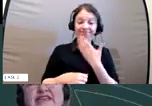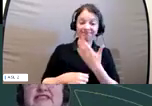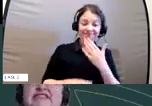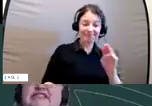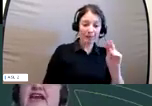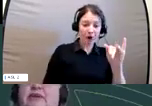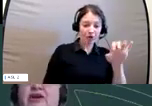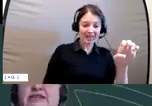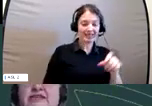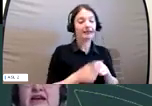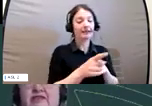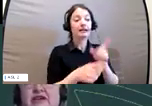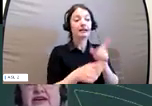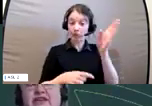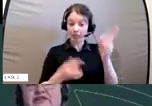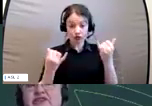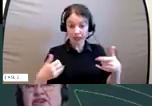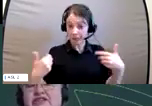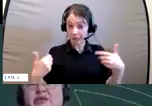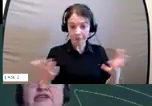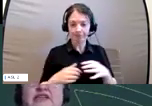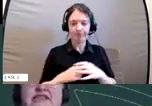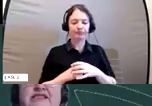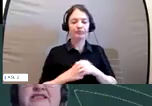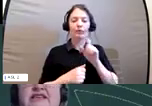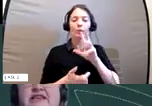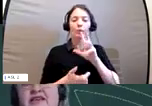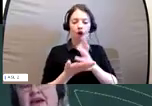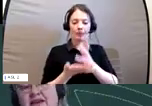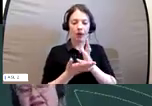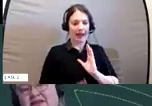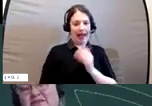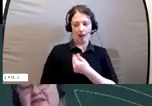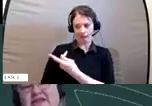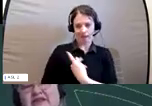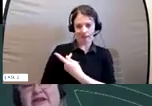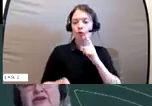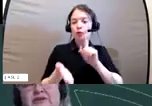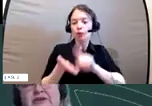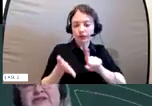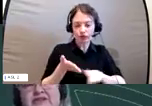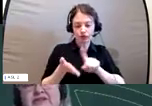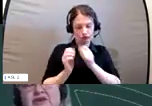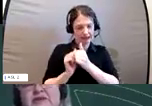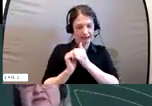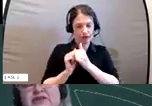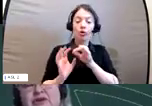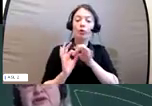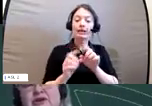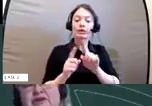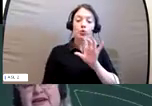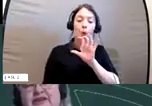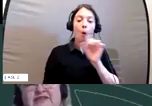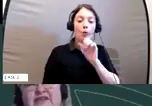So our presentation today, we're going to cover the research that we've conducted in particularly around older persons,